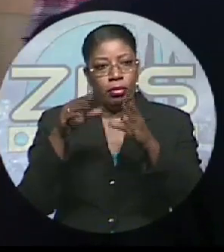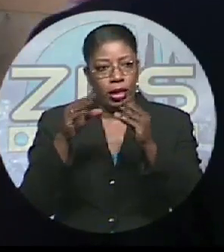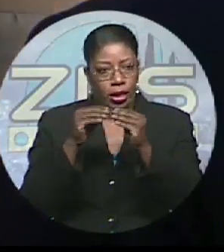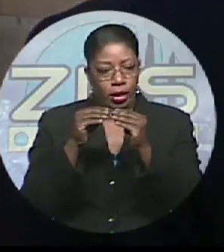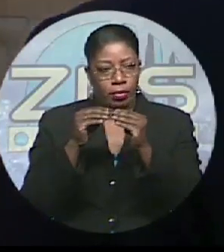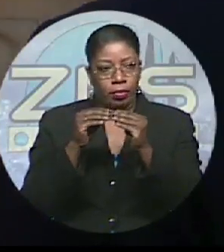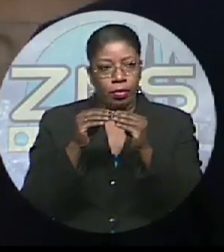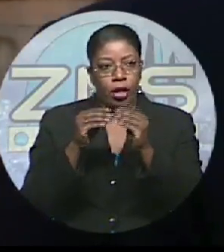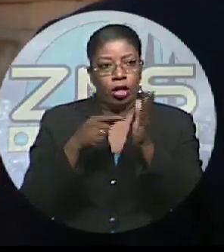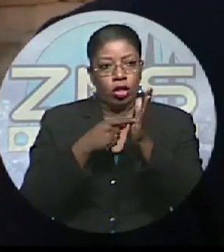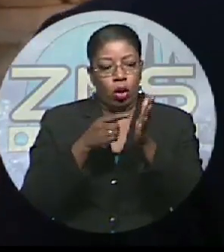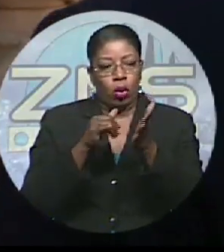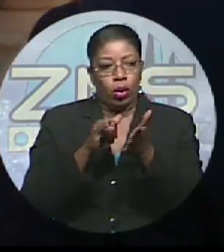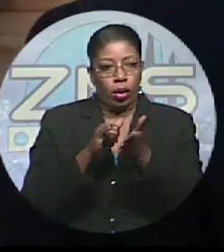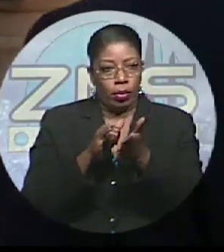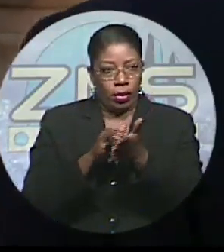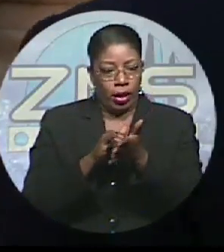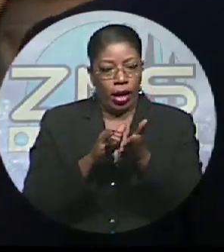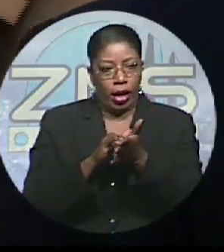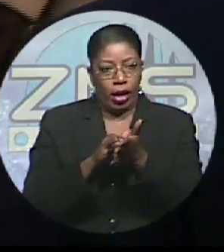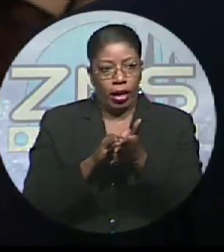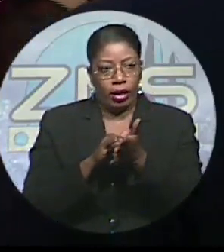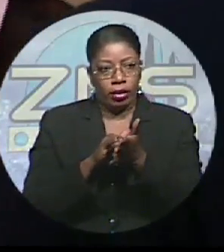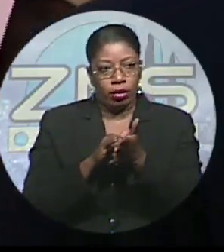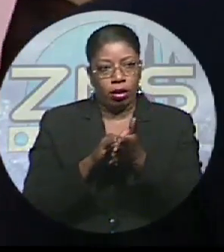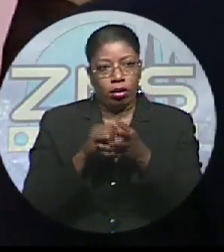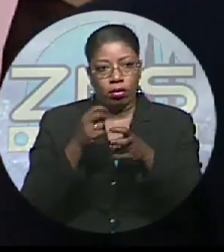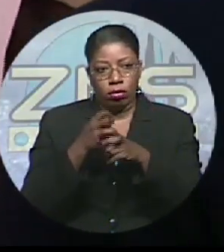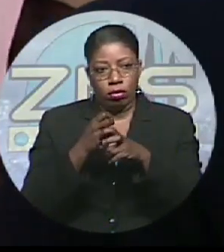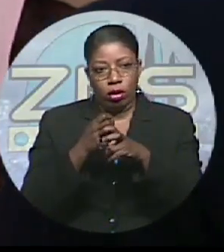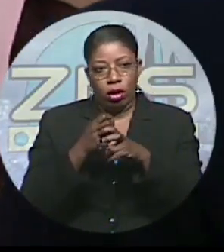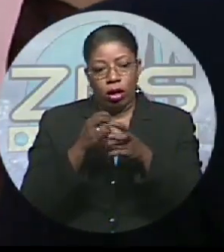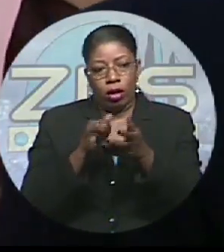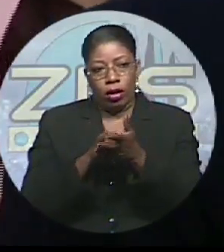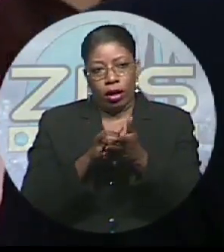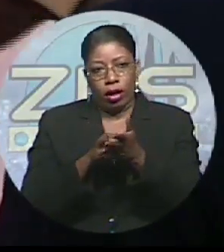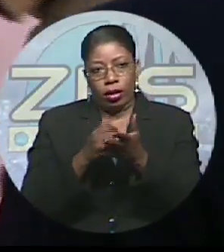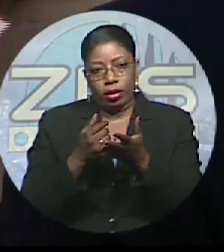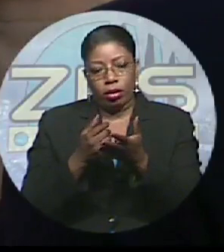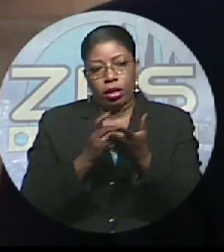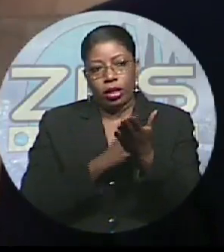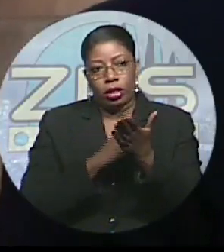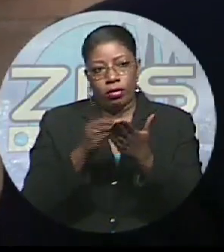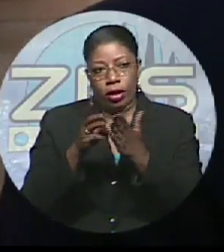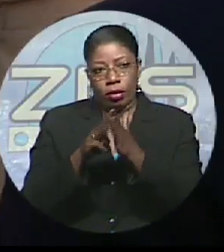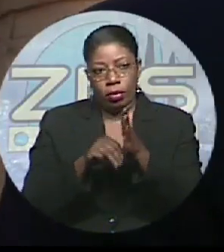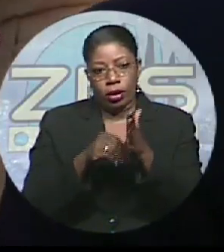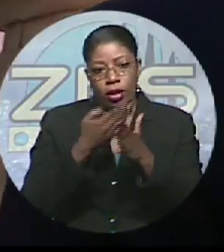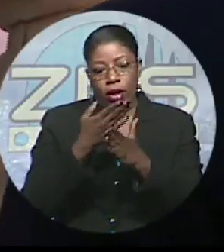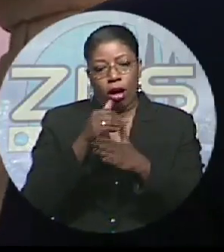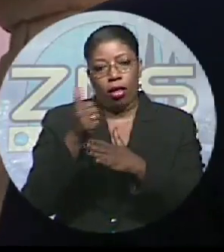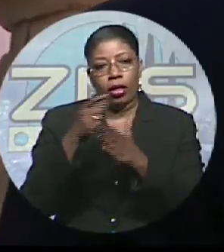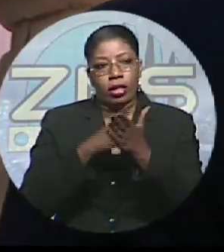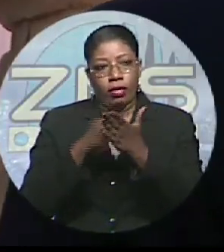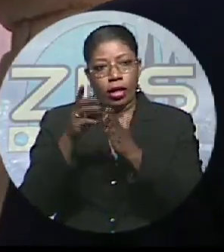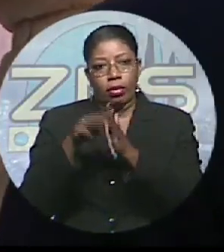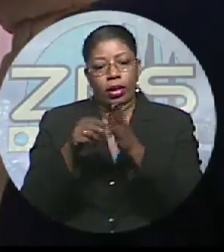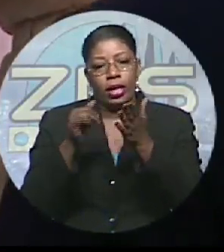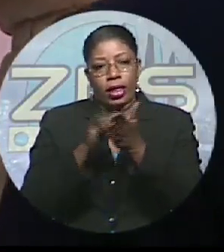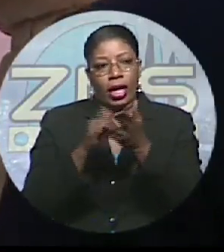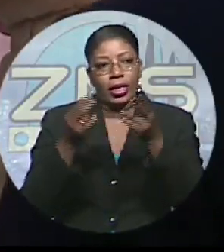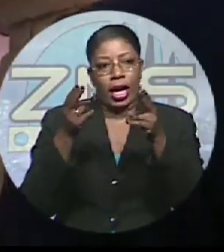show them that notwithstanding the difficulties of that very important development, there are other developments going